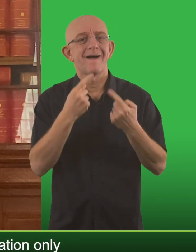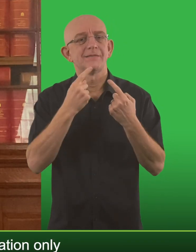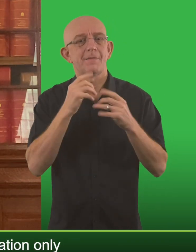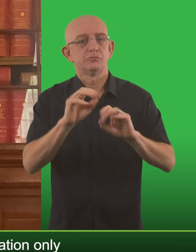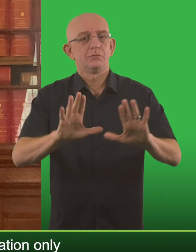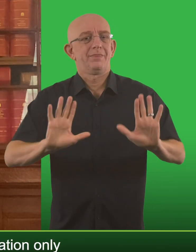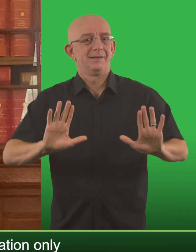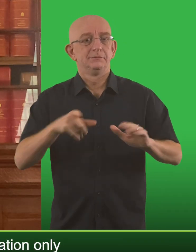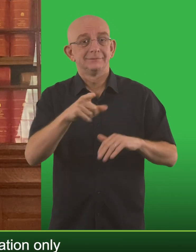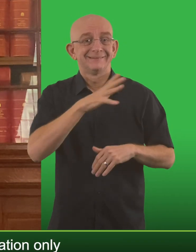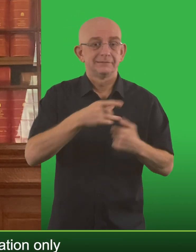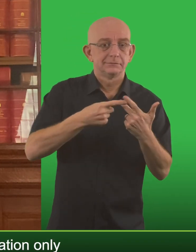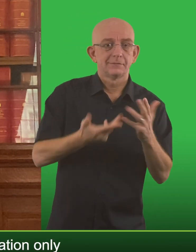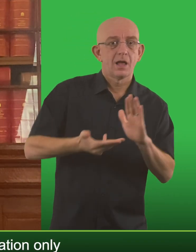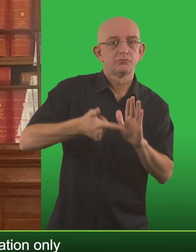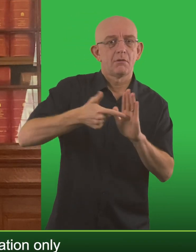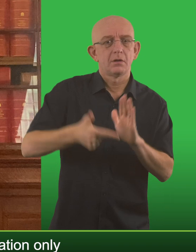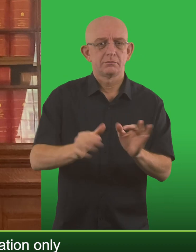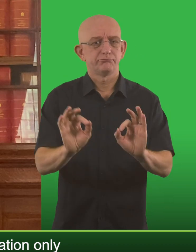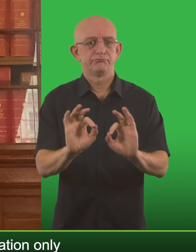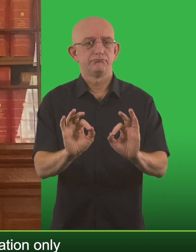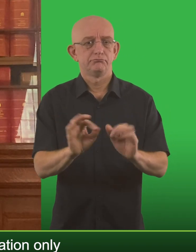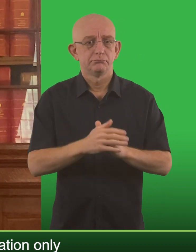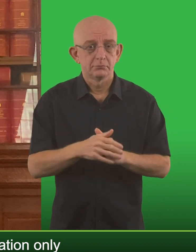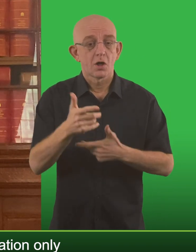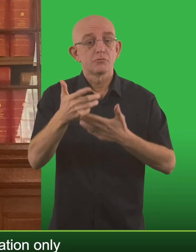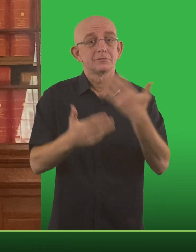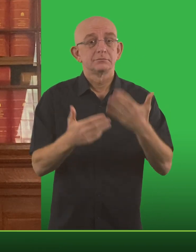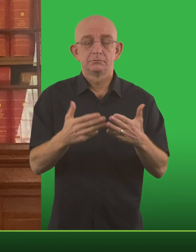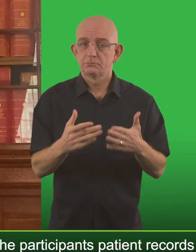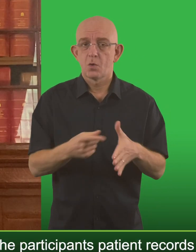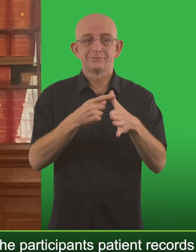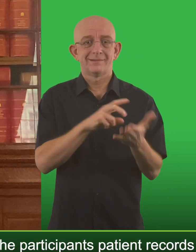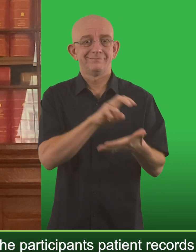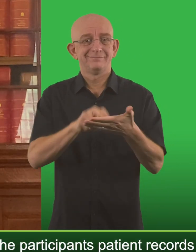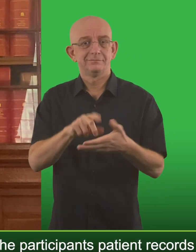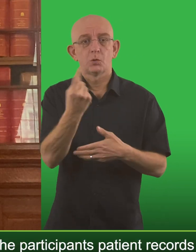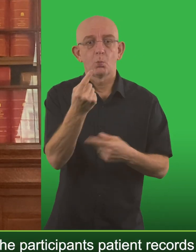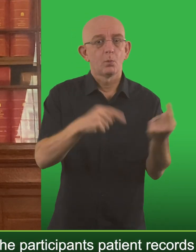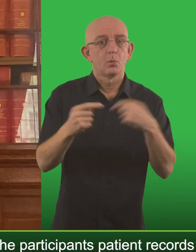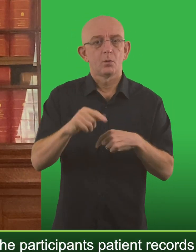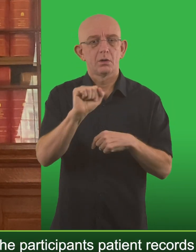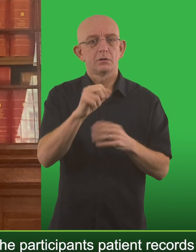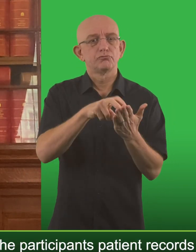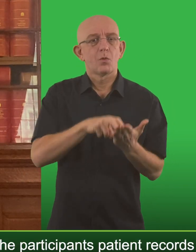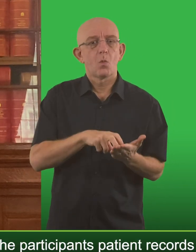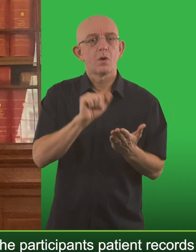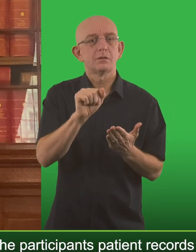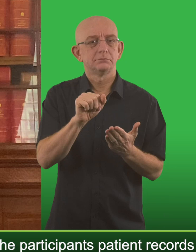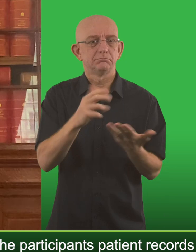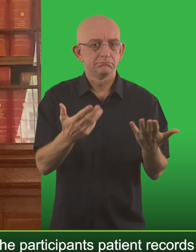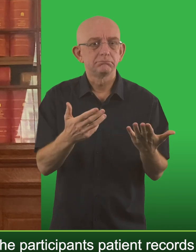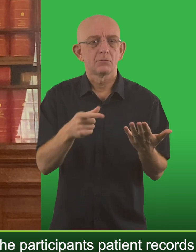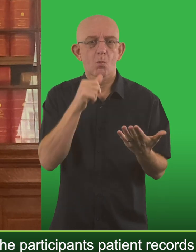Test results are for information only, and you do not need to do anything with the test results. The results will automatically be recorded on